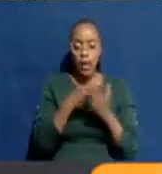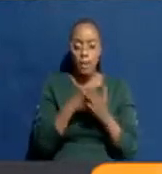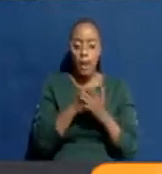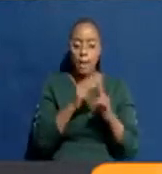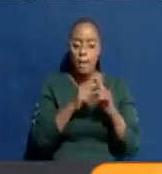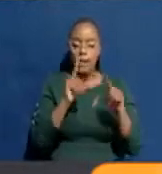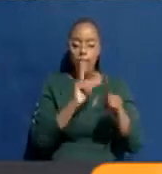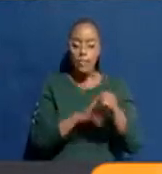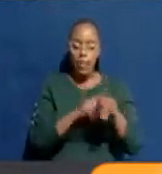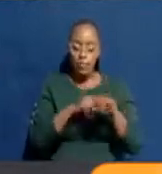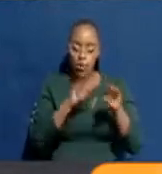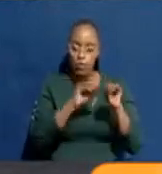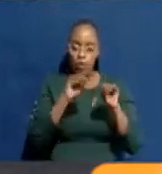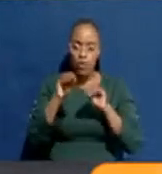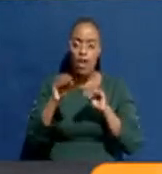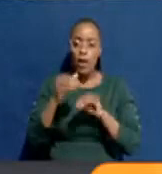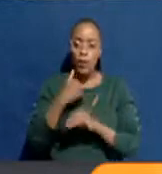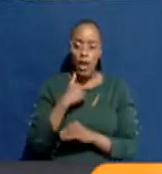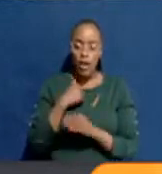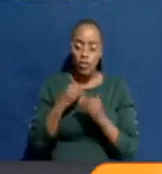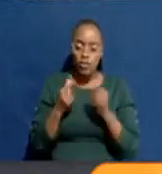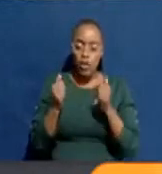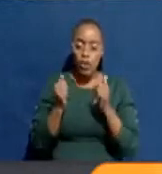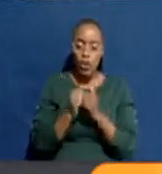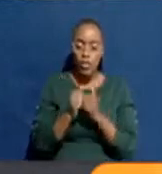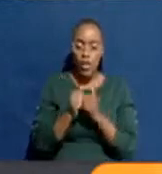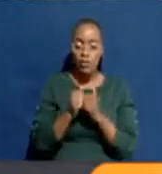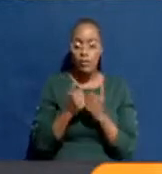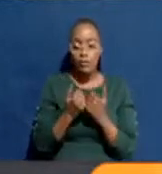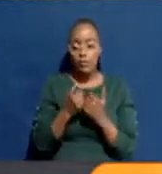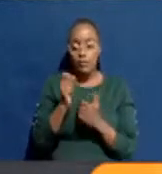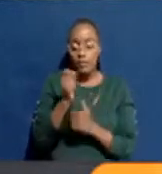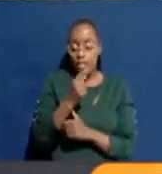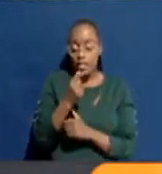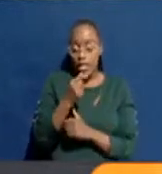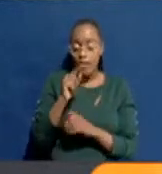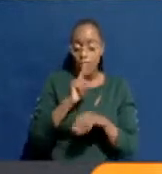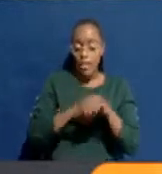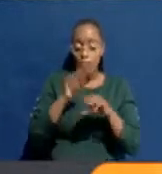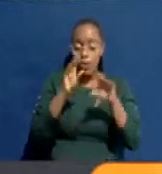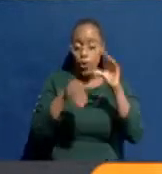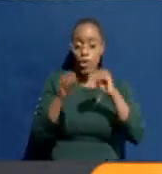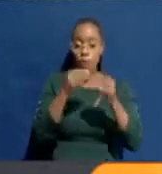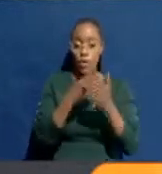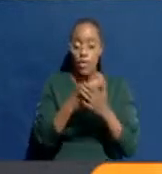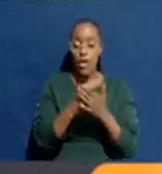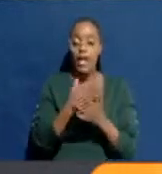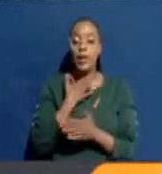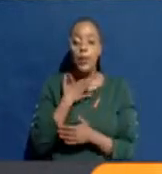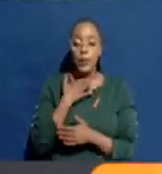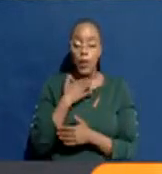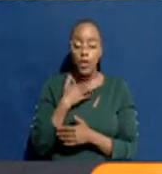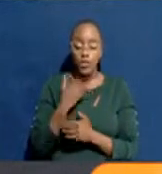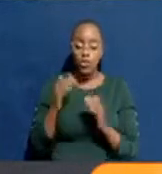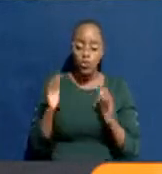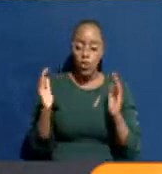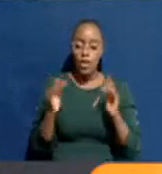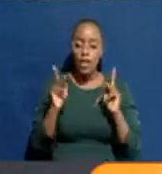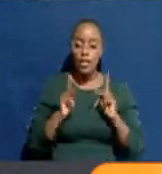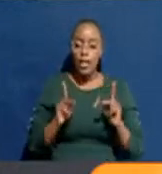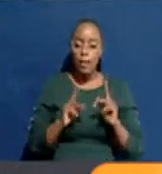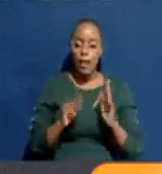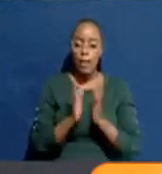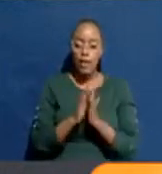the time we go there, we already have dealt with the law in terms of, once we contribute this money, and I want to persuade you and also